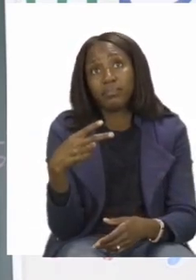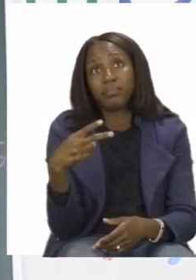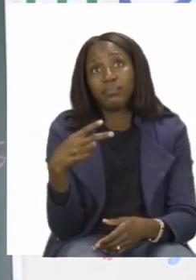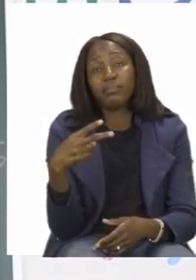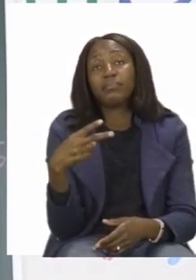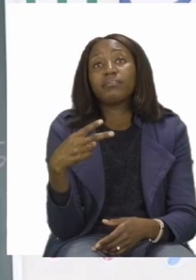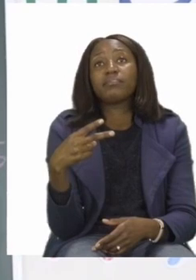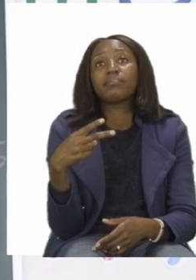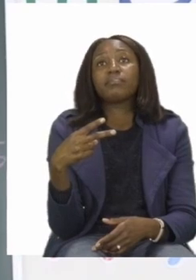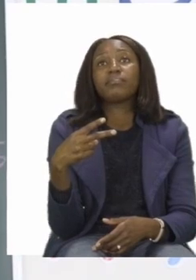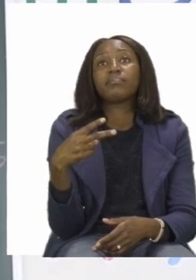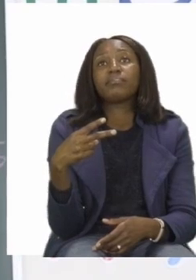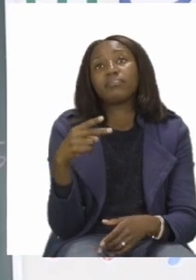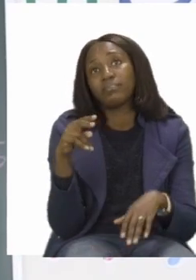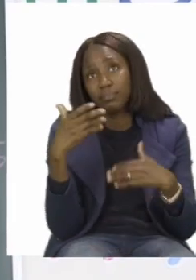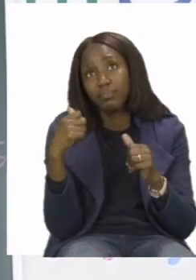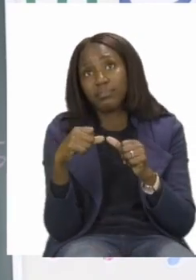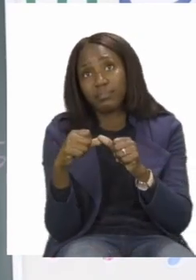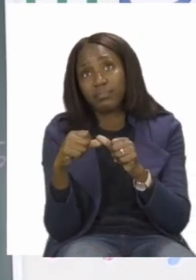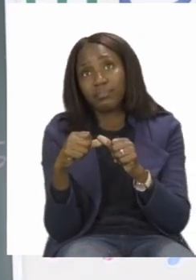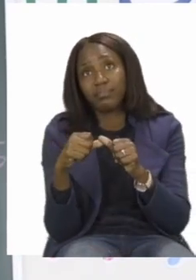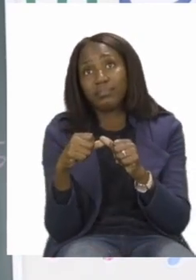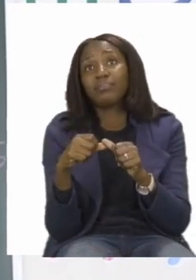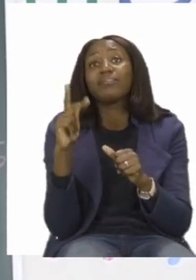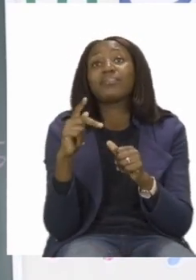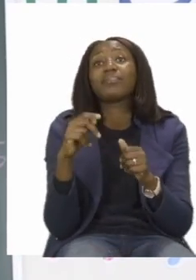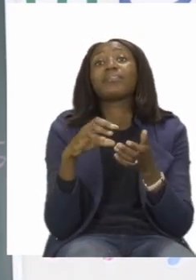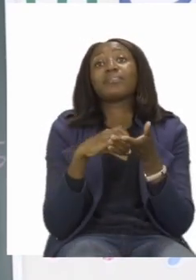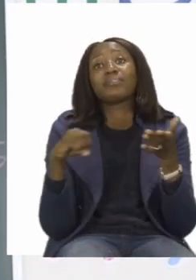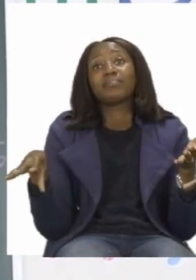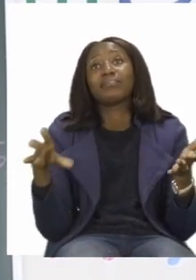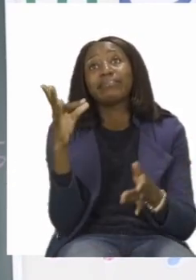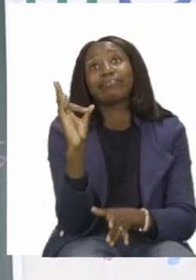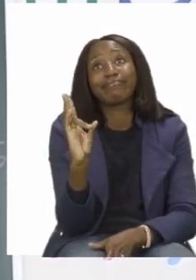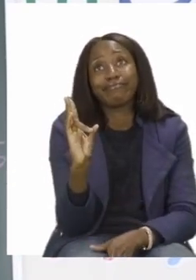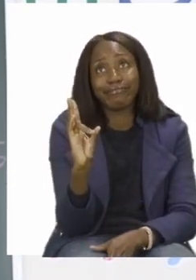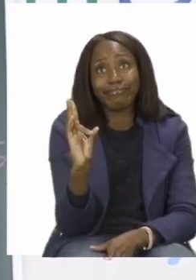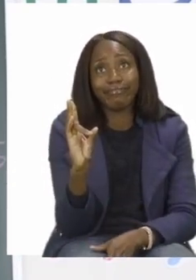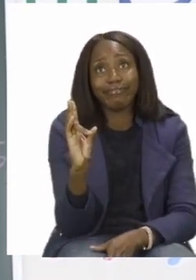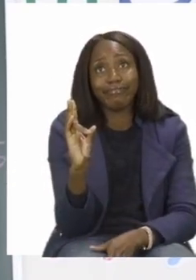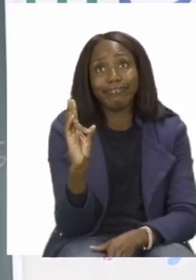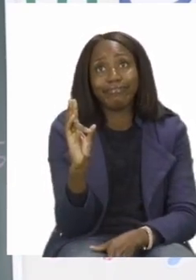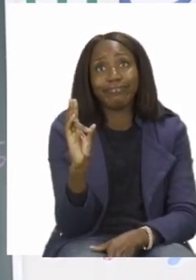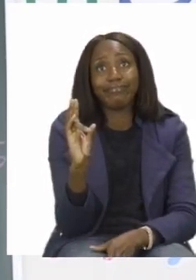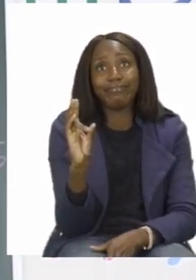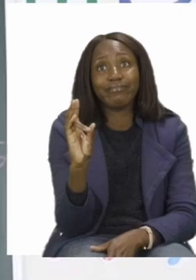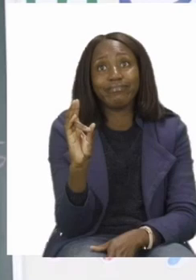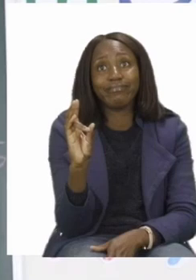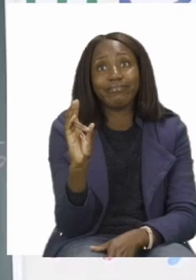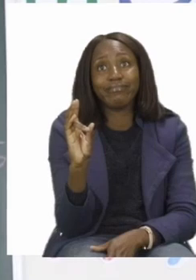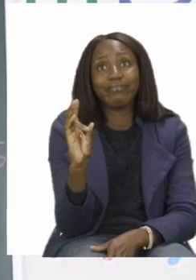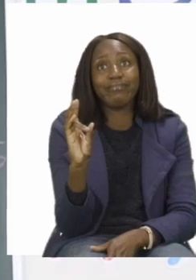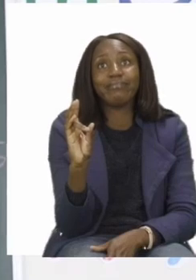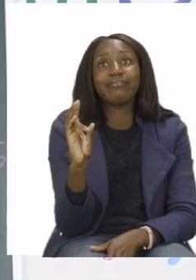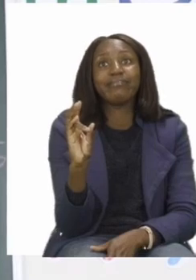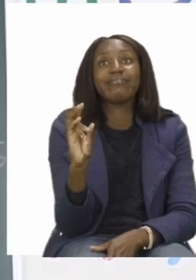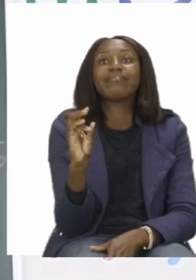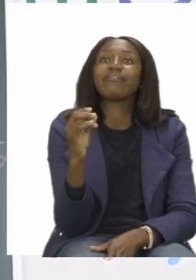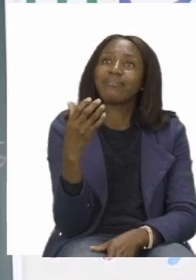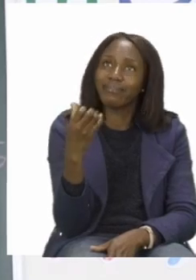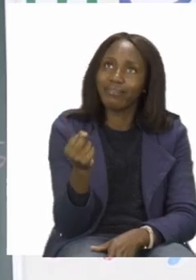here, you can say minus 7, which will give you our